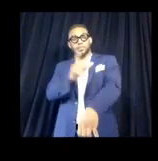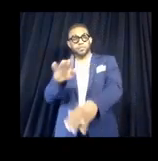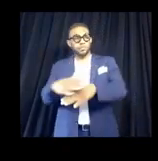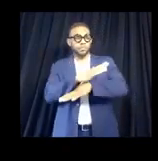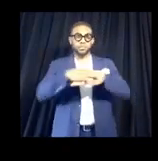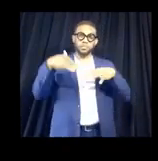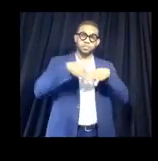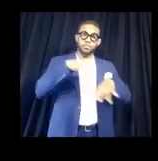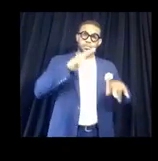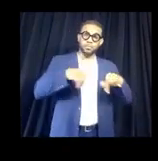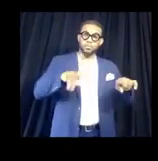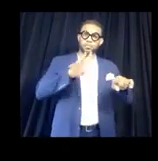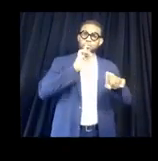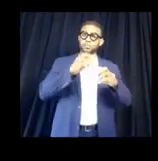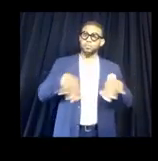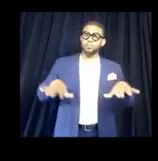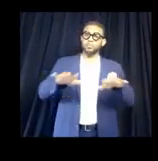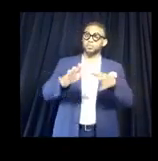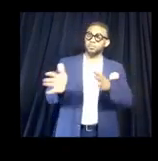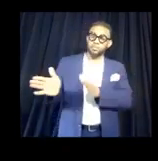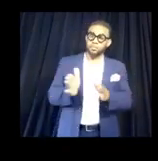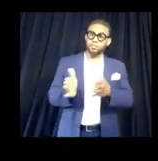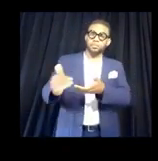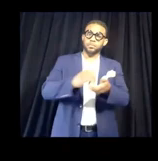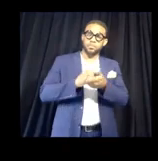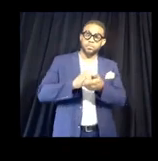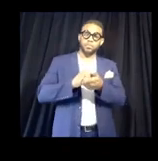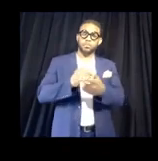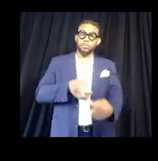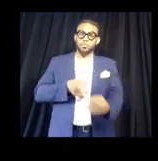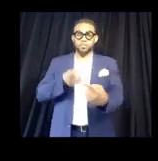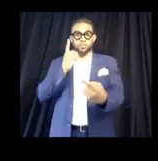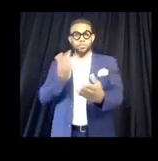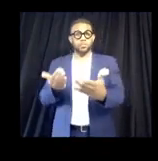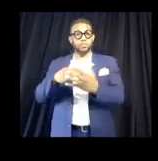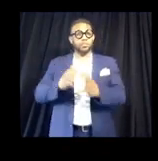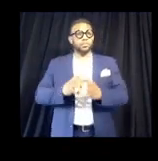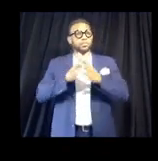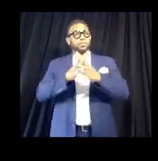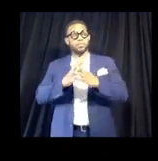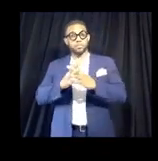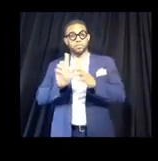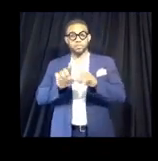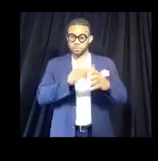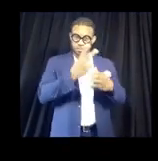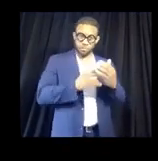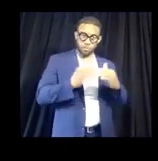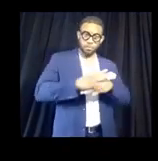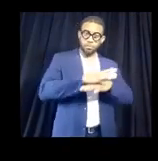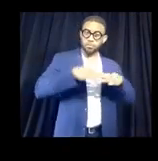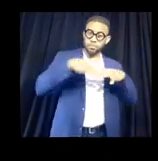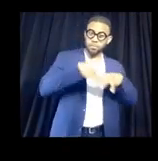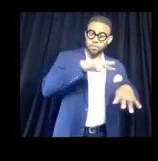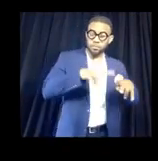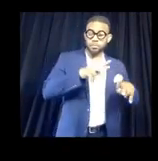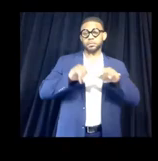of Indigenous peoples as they seek to reclaim and engage in collective struggles for repatriation. As both